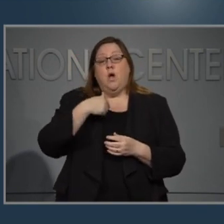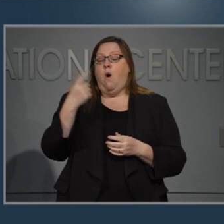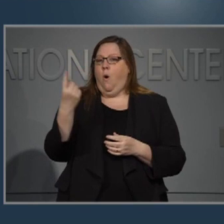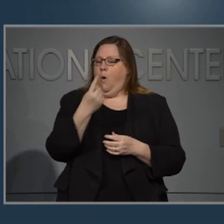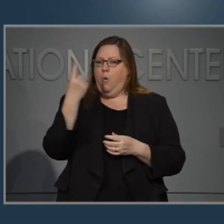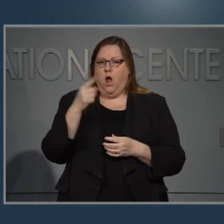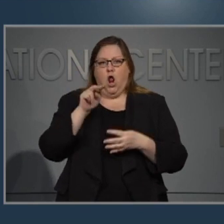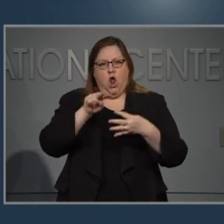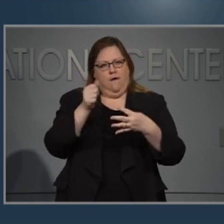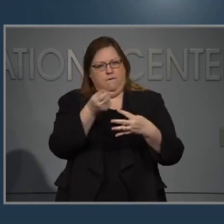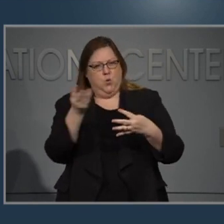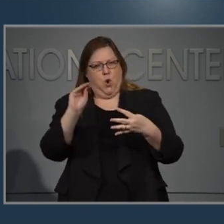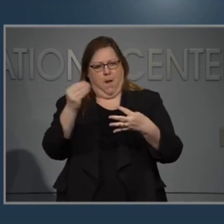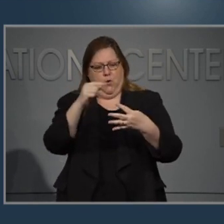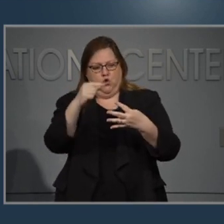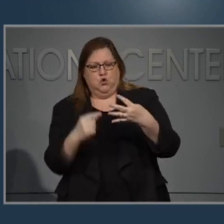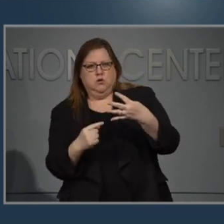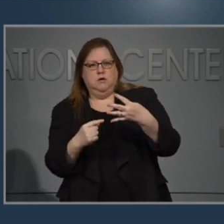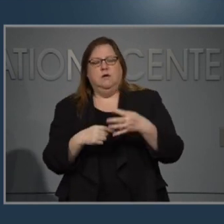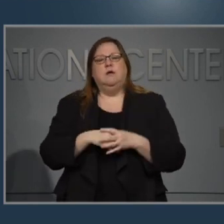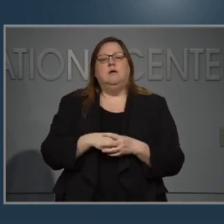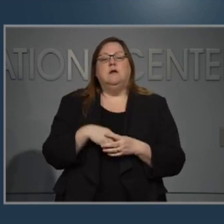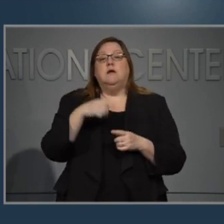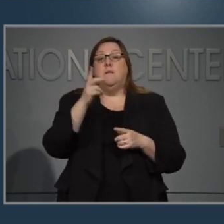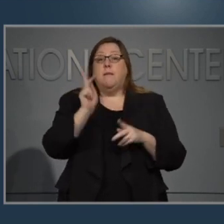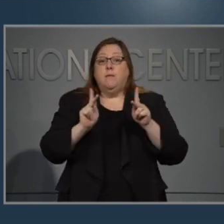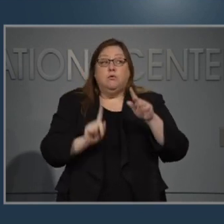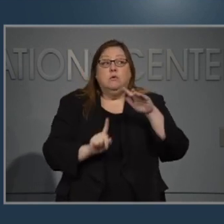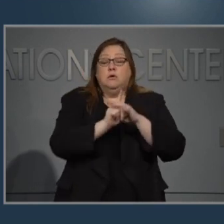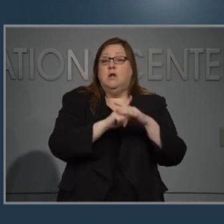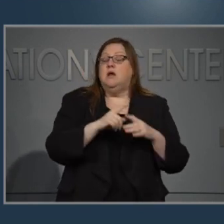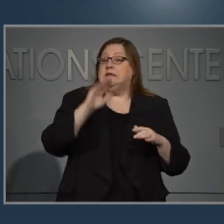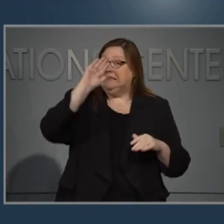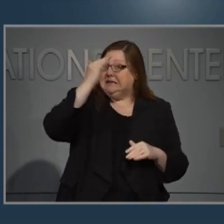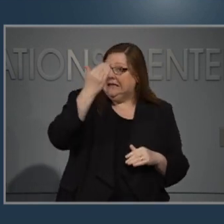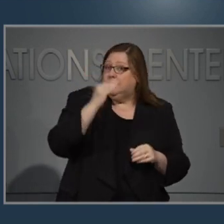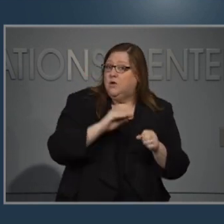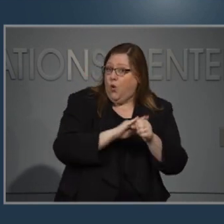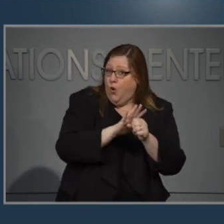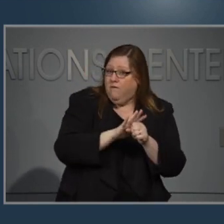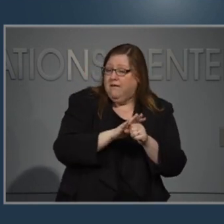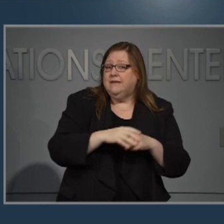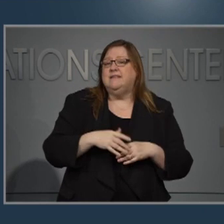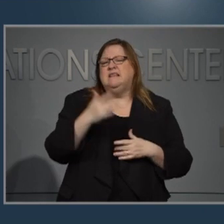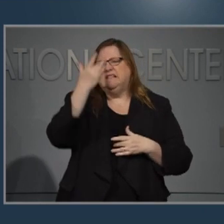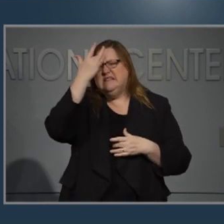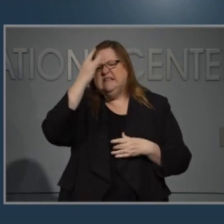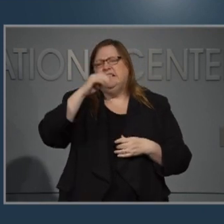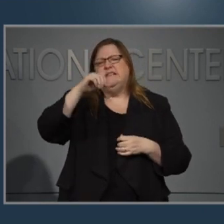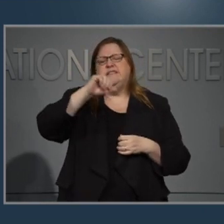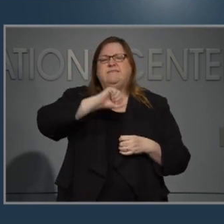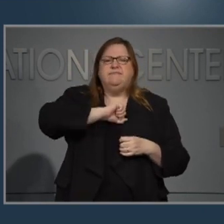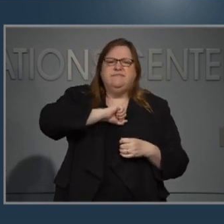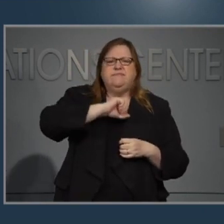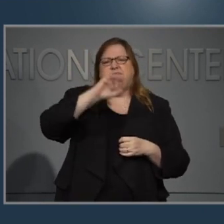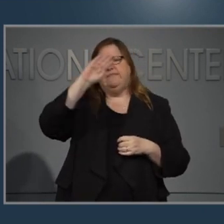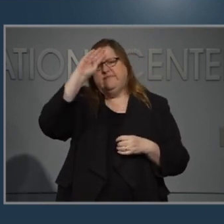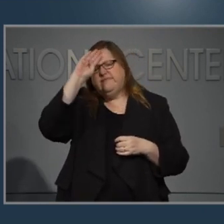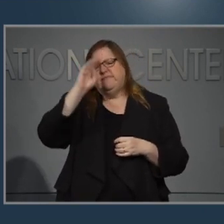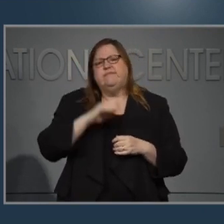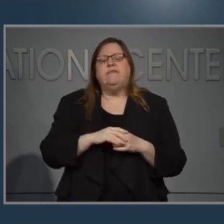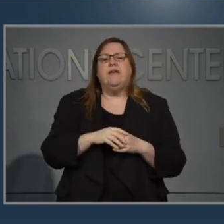at COVID-like syndromic cases, lab-confirmed cases, positive tests as a percentage of total tests, and